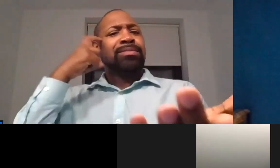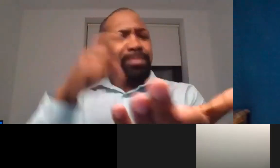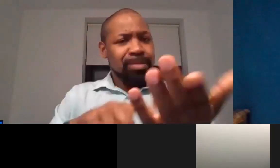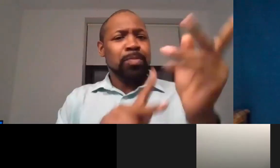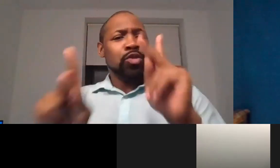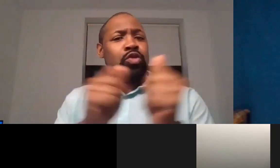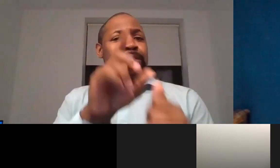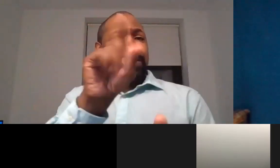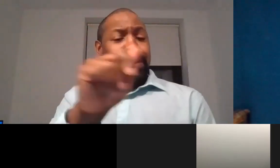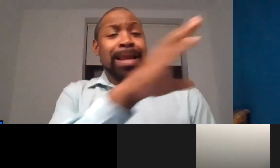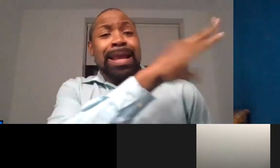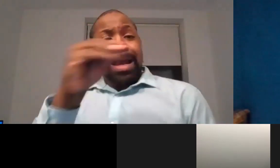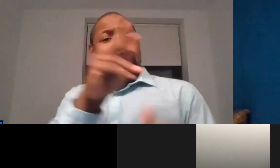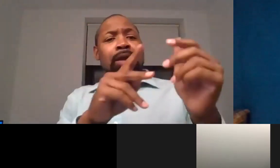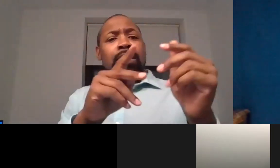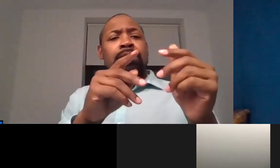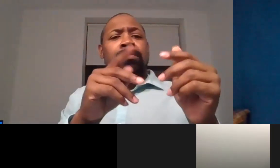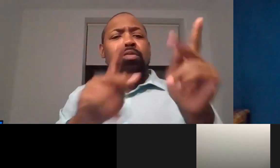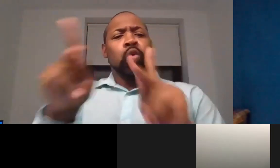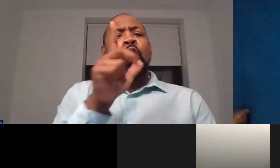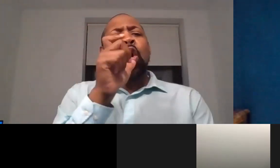letter, to Dr. Alexander Scott.